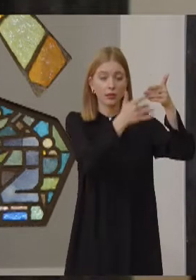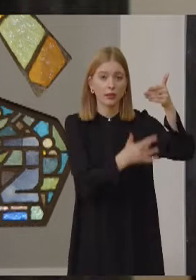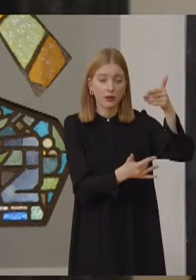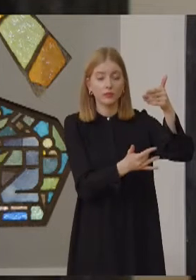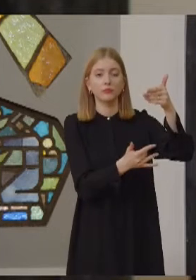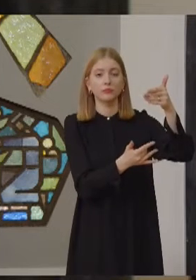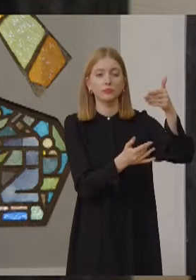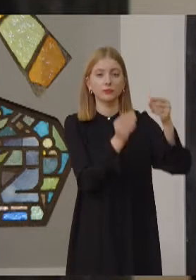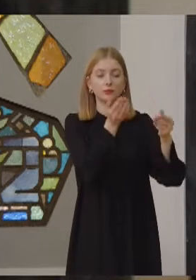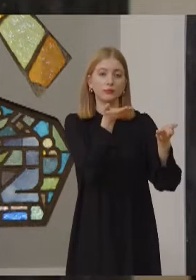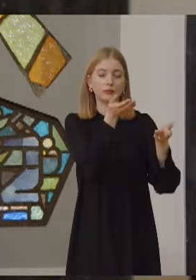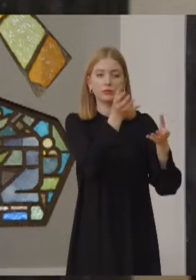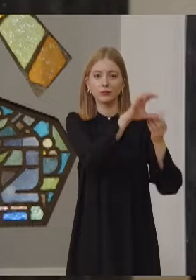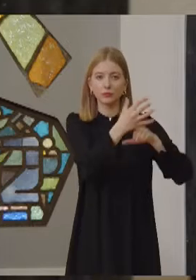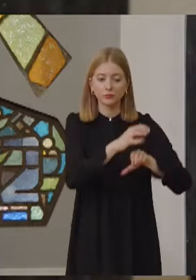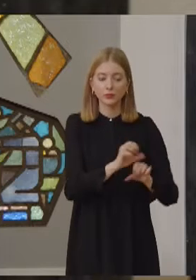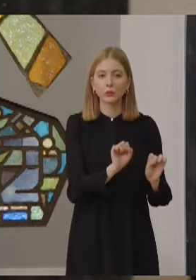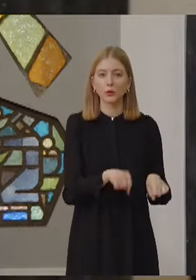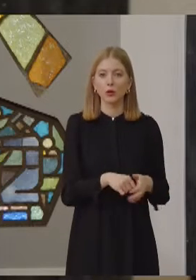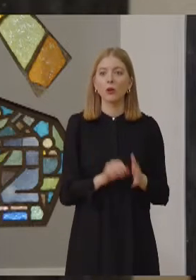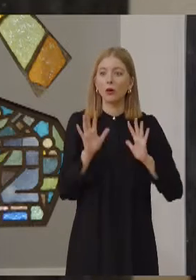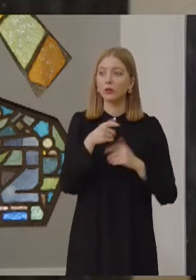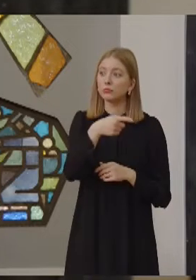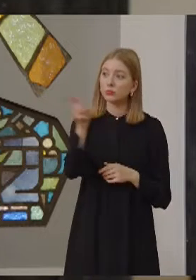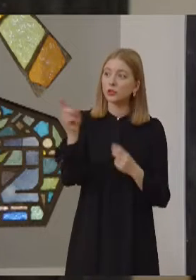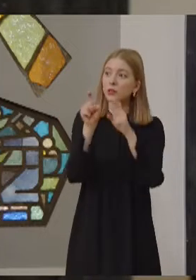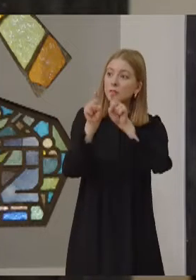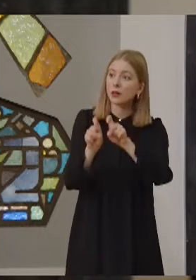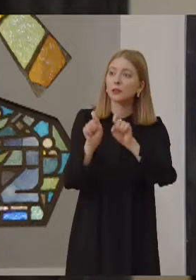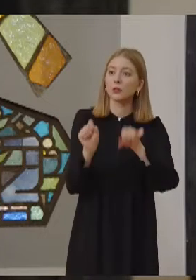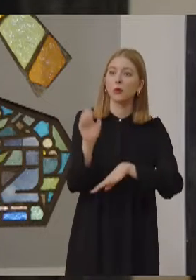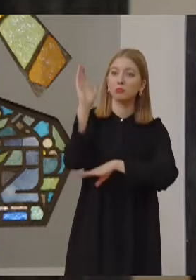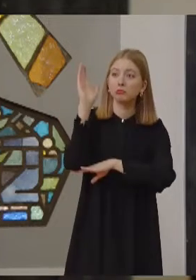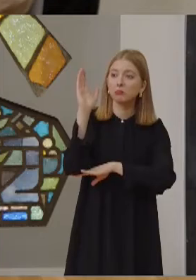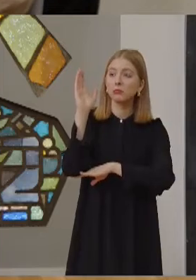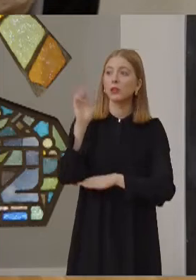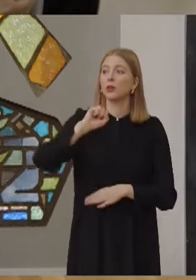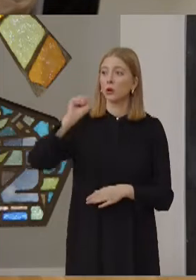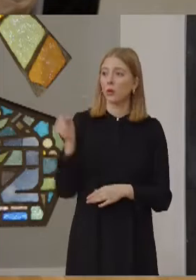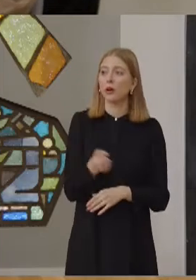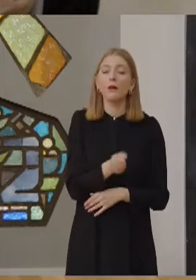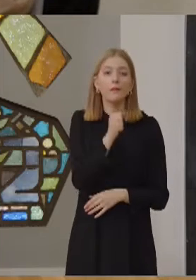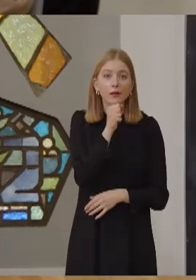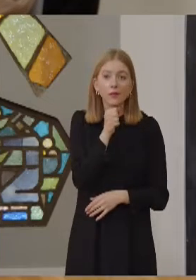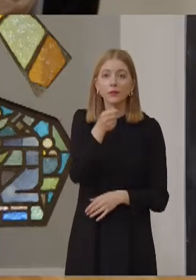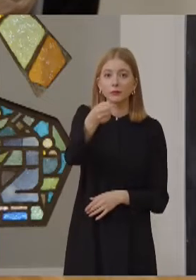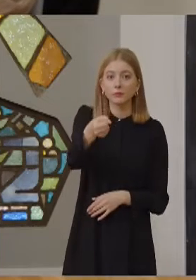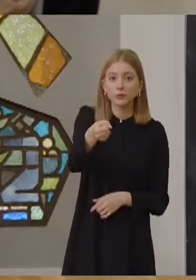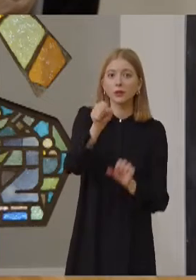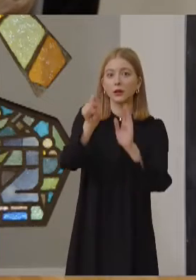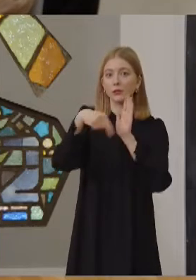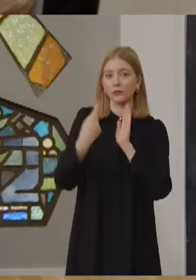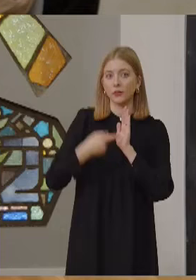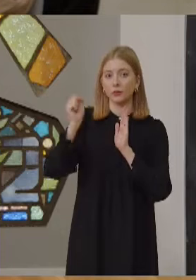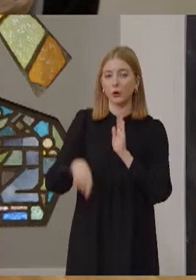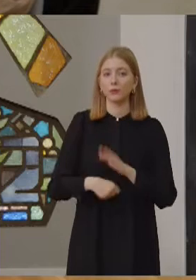live streaming of the forum. And those who are present here in the hall, simply raise your